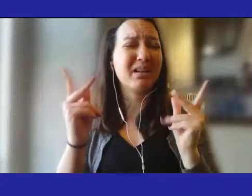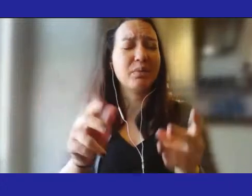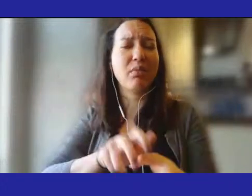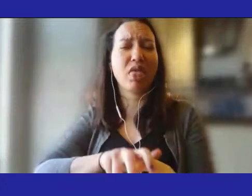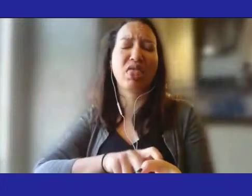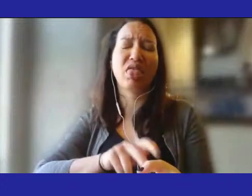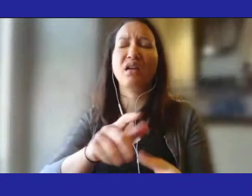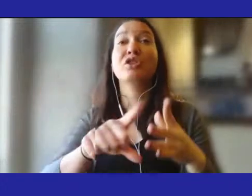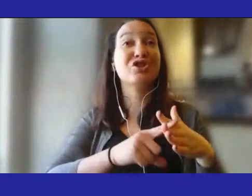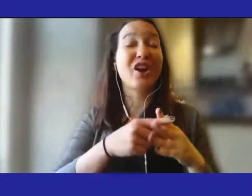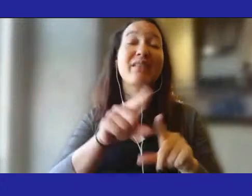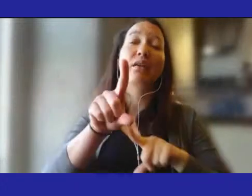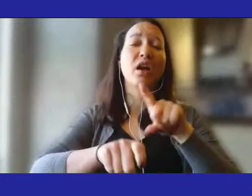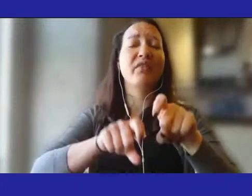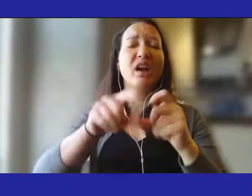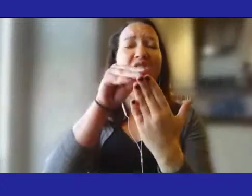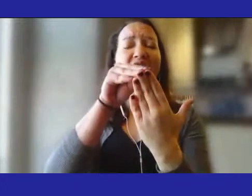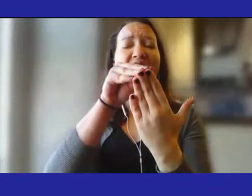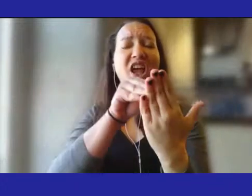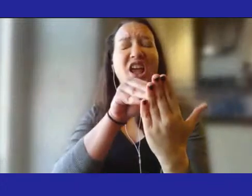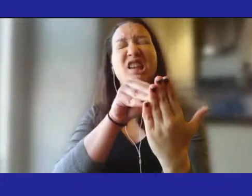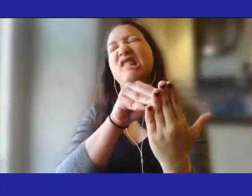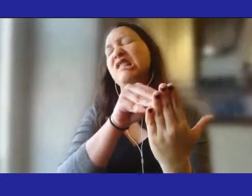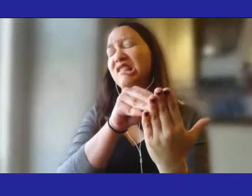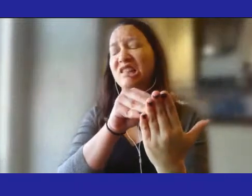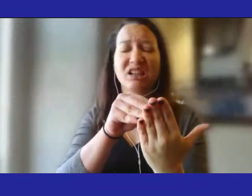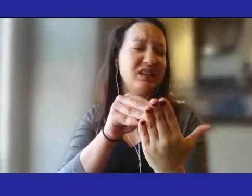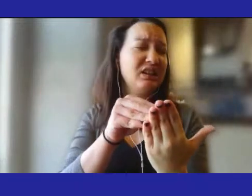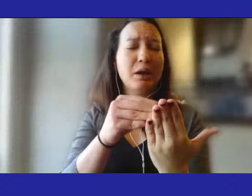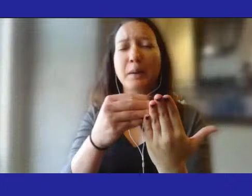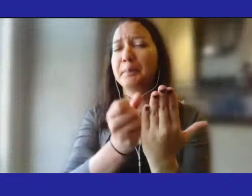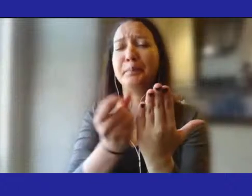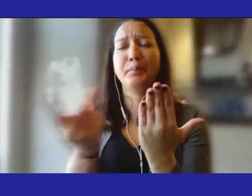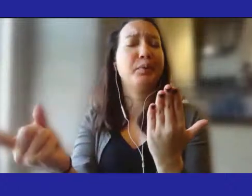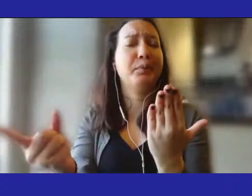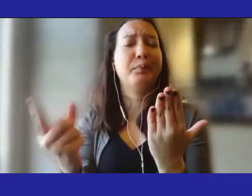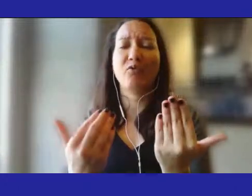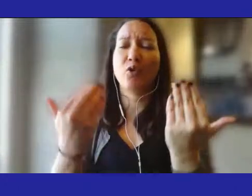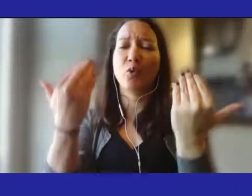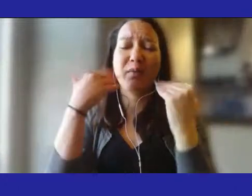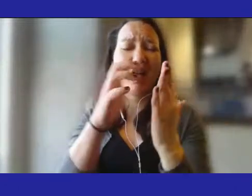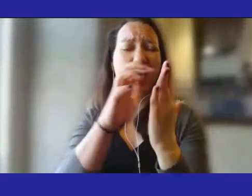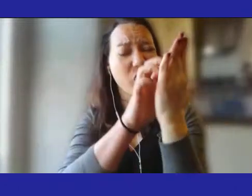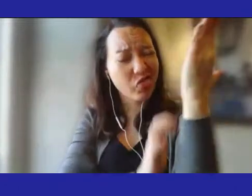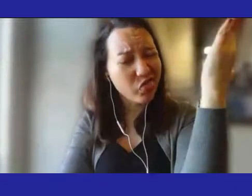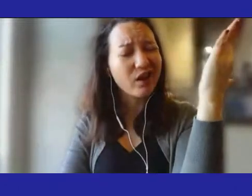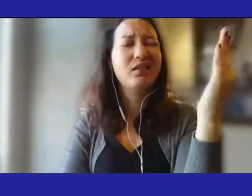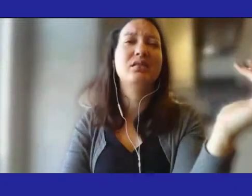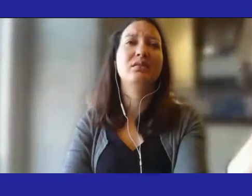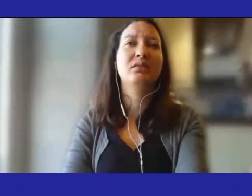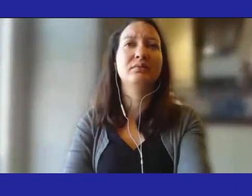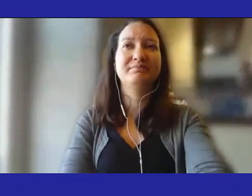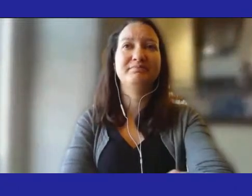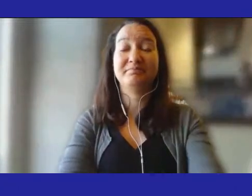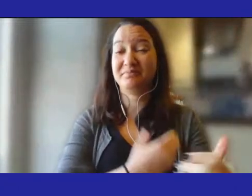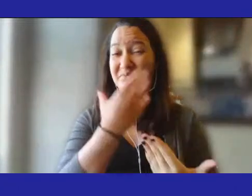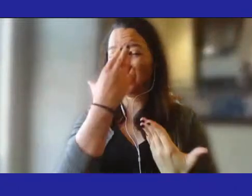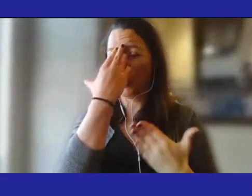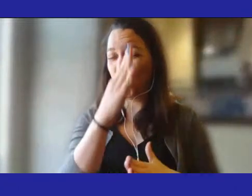start doing the survey, and at a certain point, it's just overwhelming how long it is. I don't know that we have